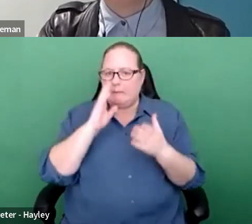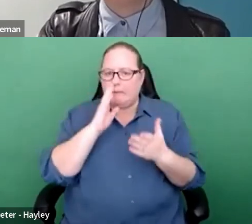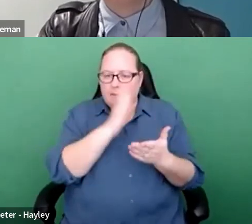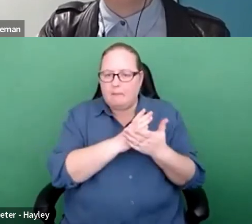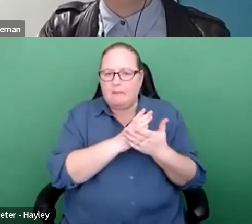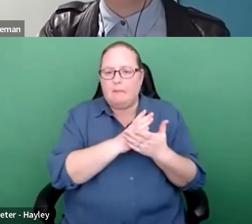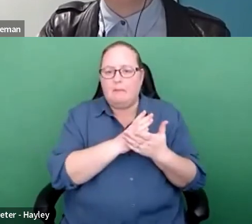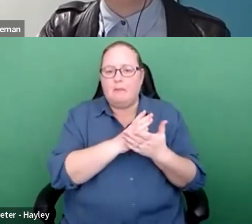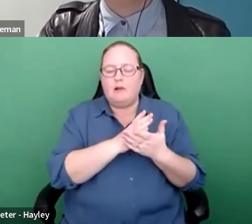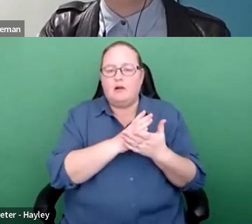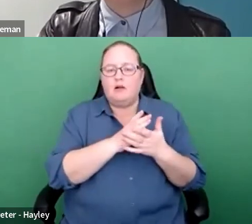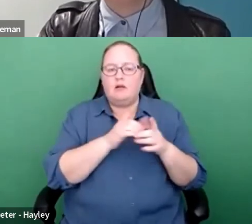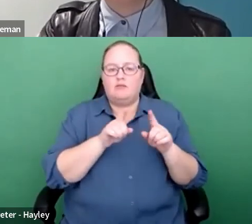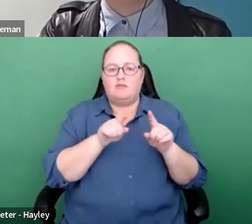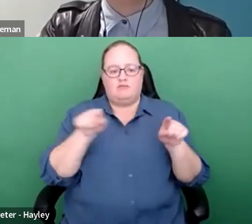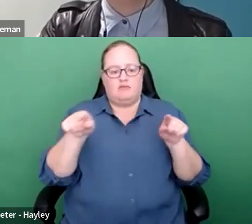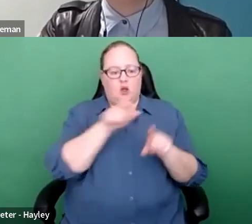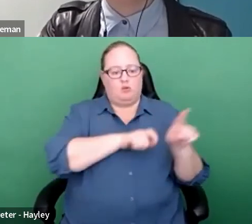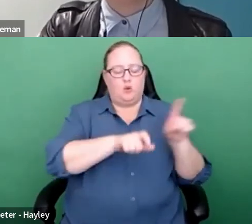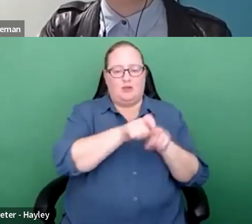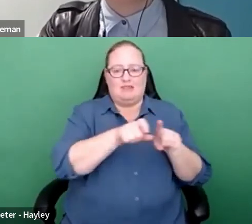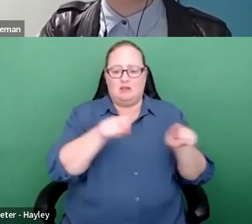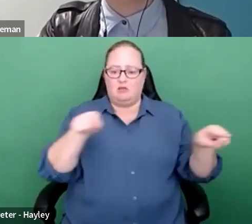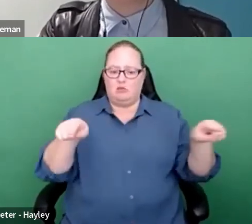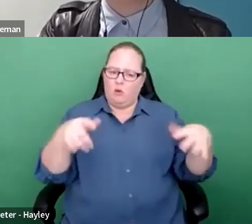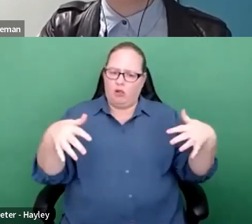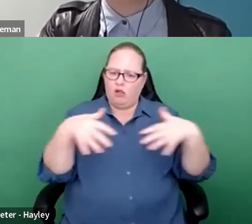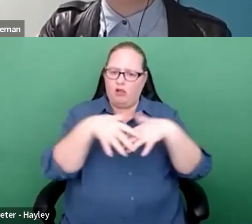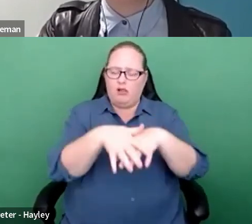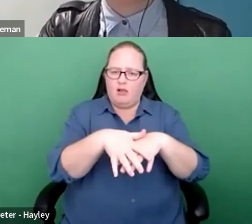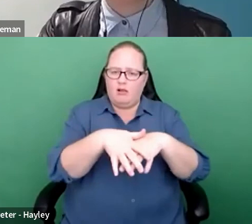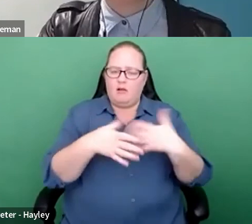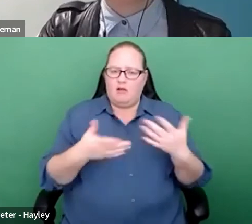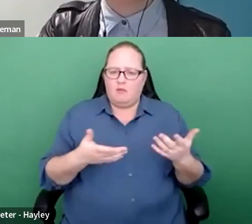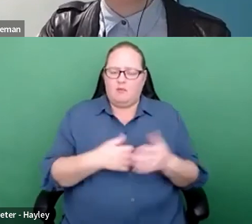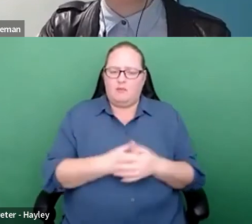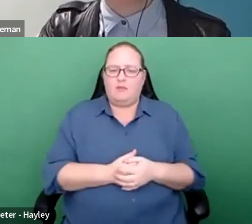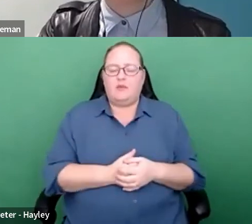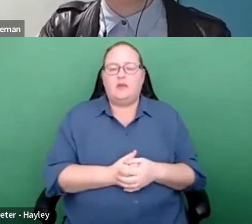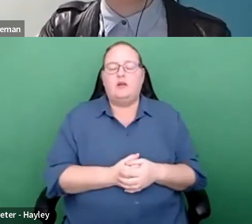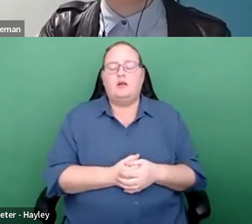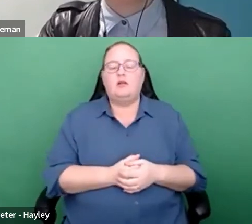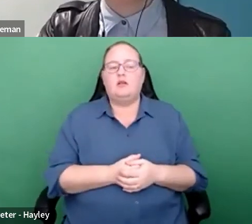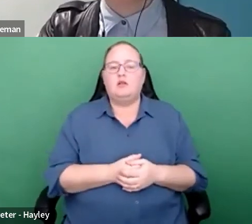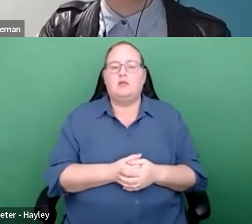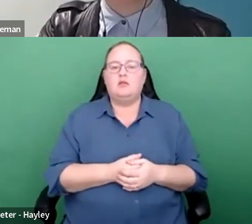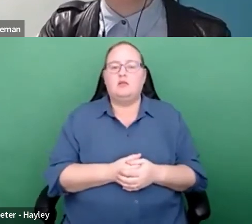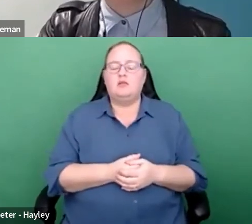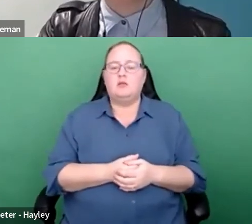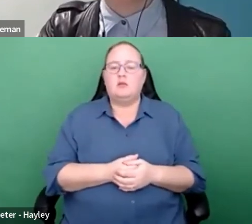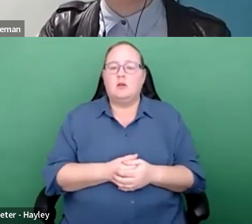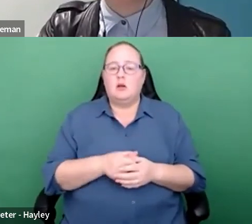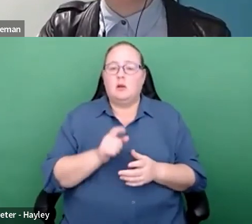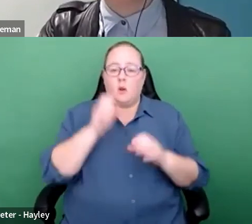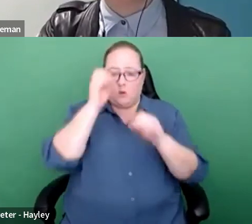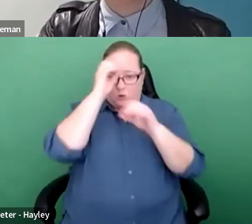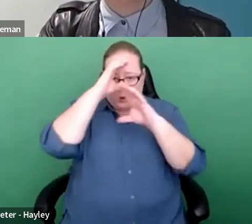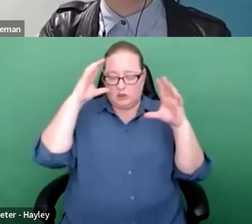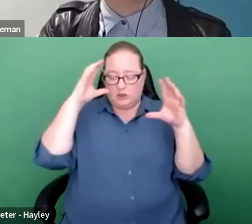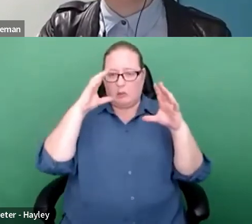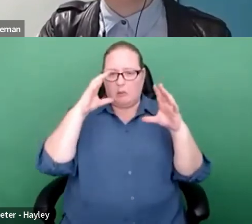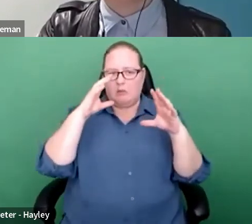traverse communities, So are we thinking here about concepts which go, doesn't matter, you can apply